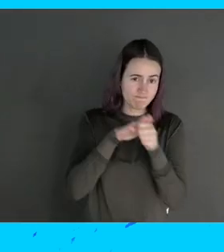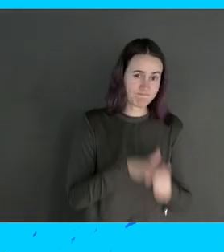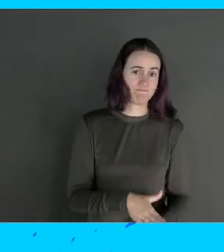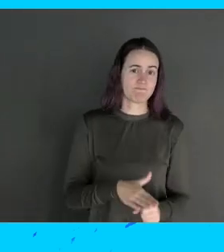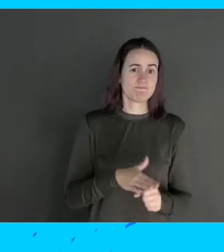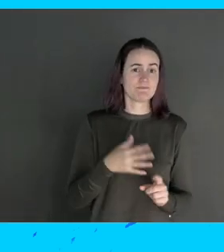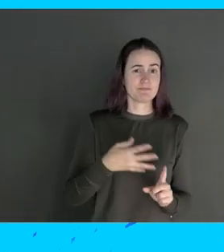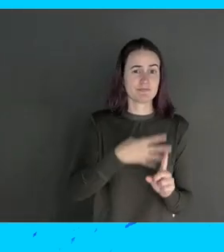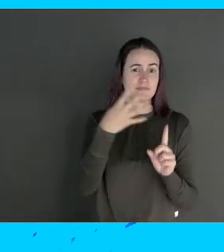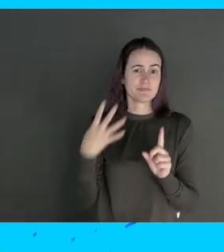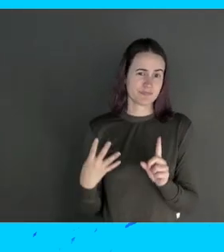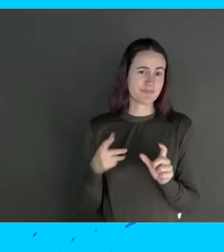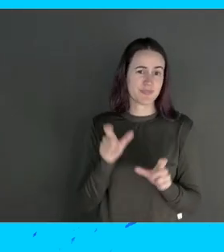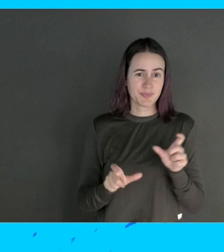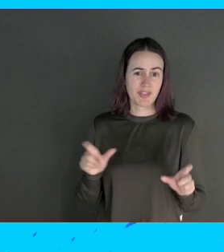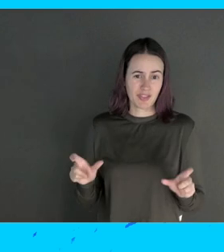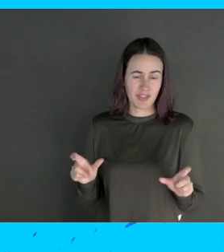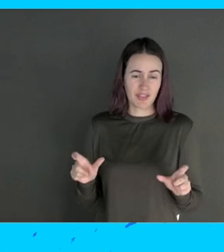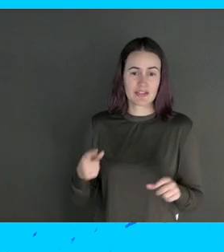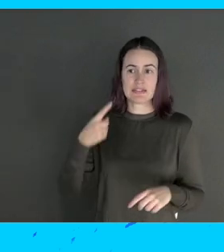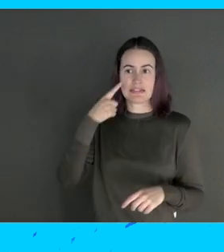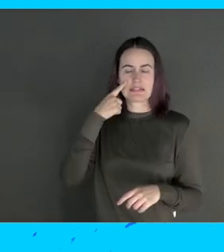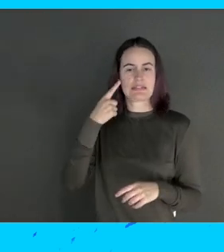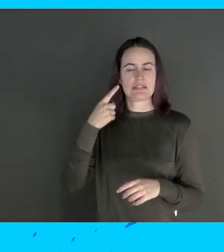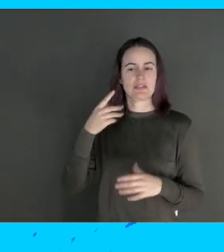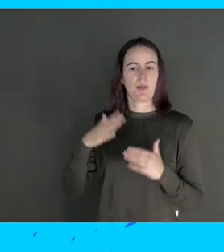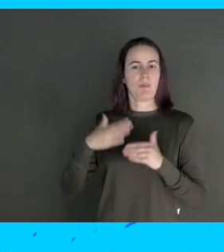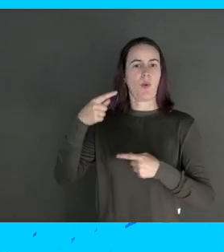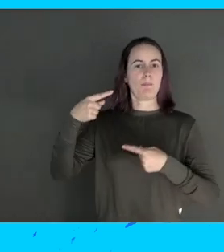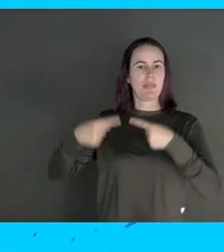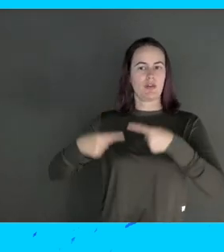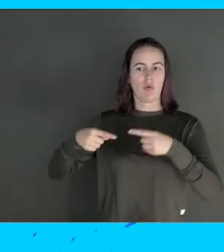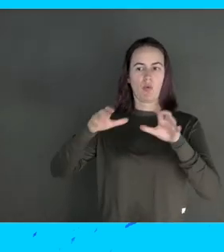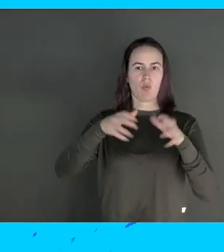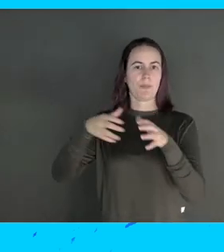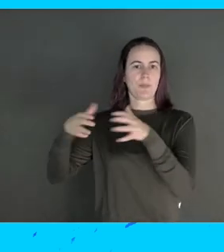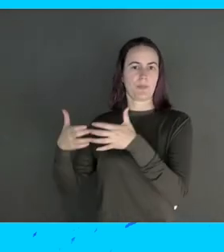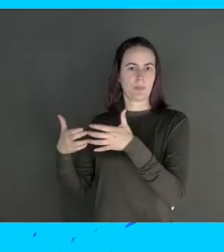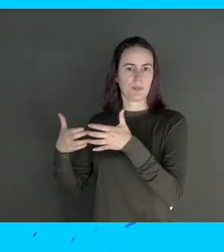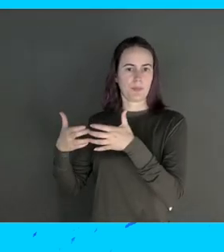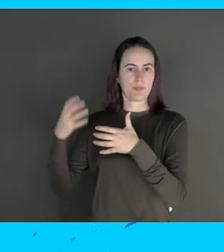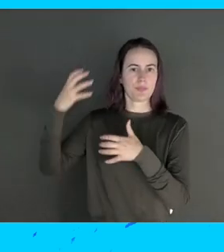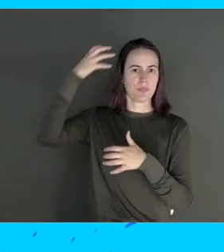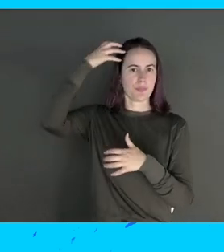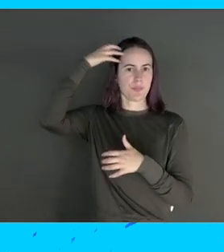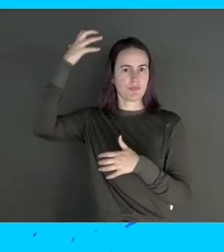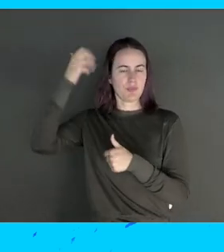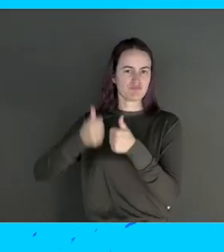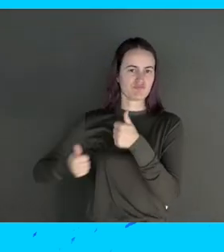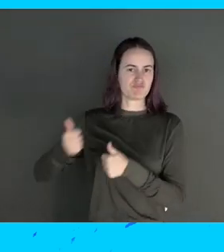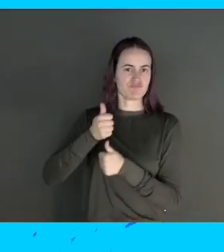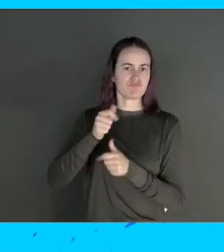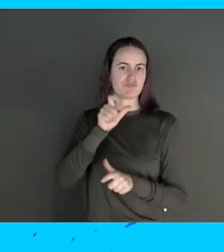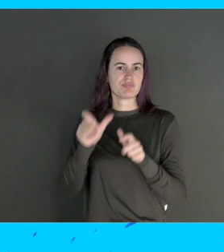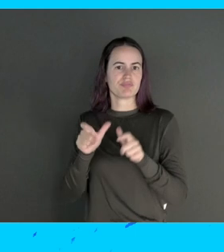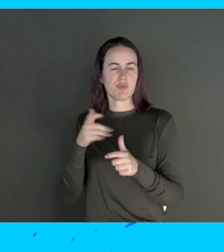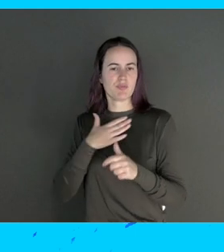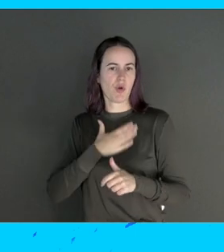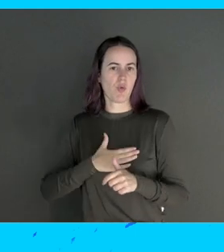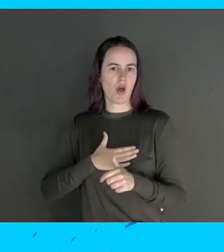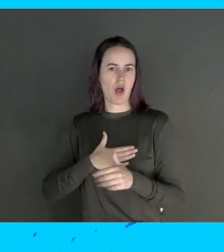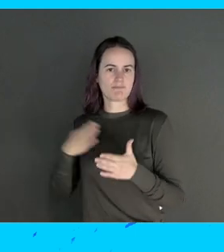right now in political parties and different actors trying to go against LGBT human